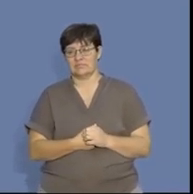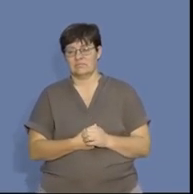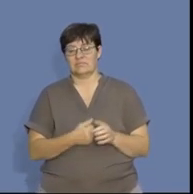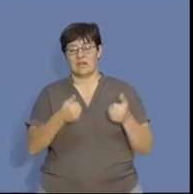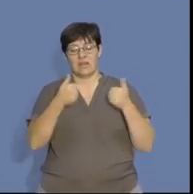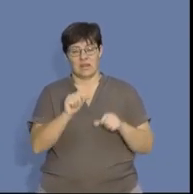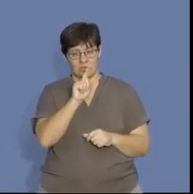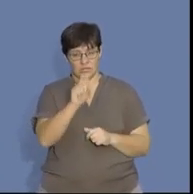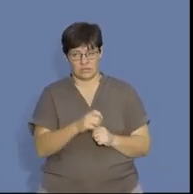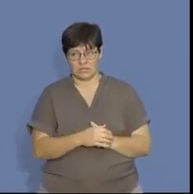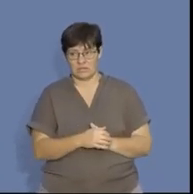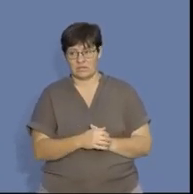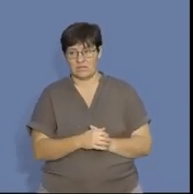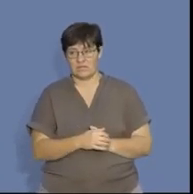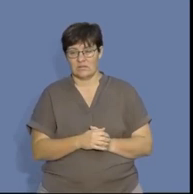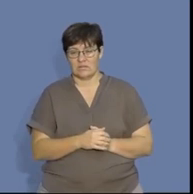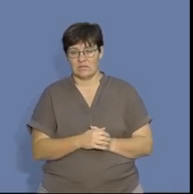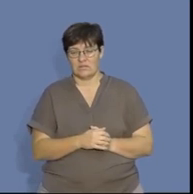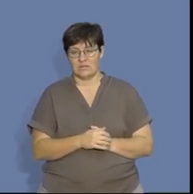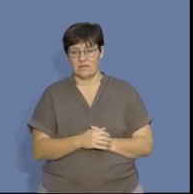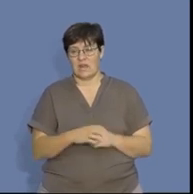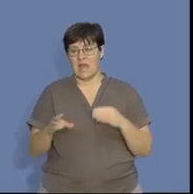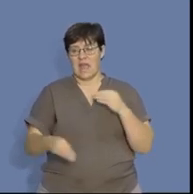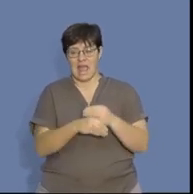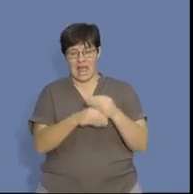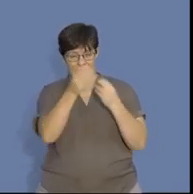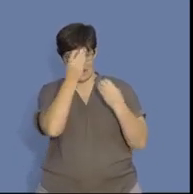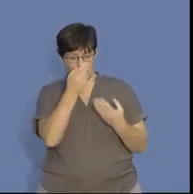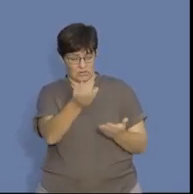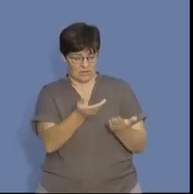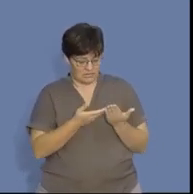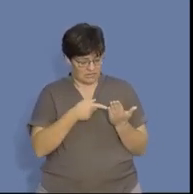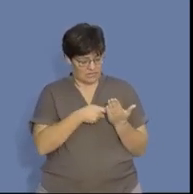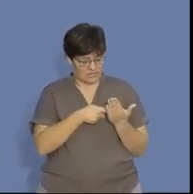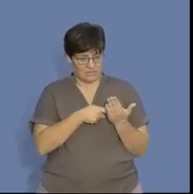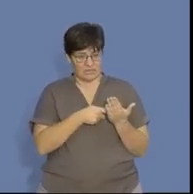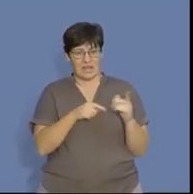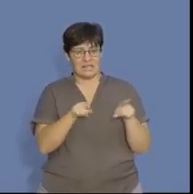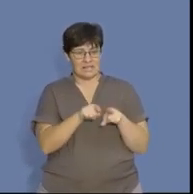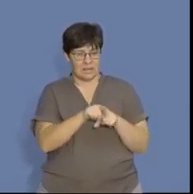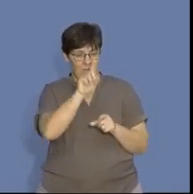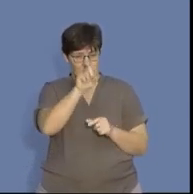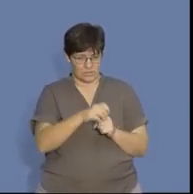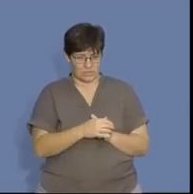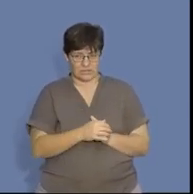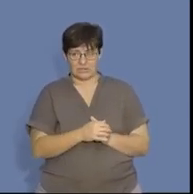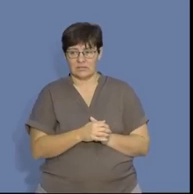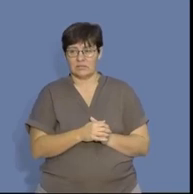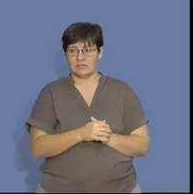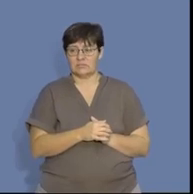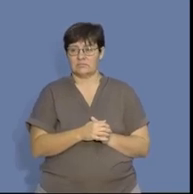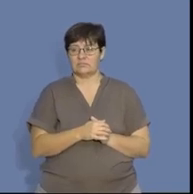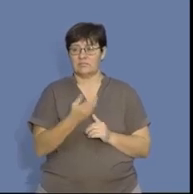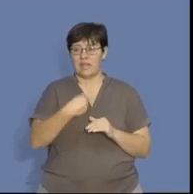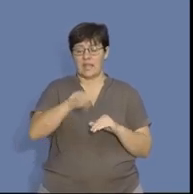Okay, so the next question, right, we've got a bit of additional information that's given to us. It's the same question, guys. So